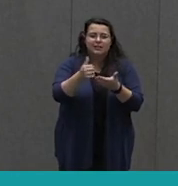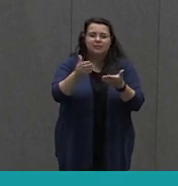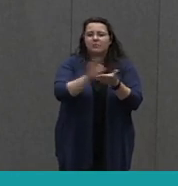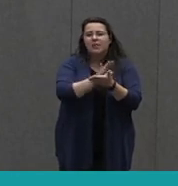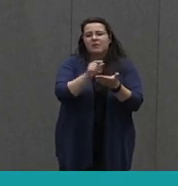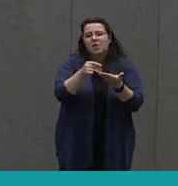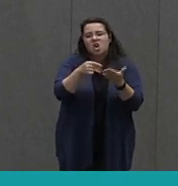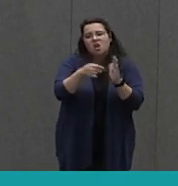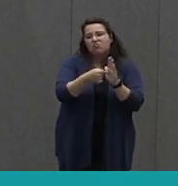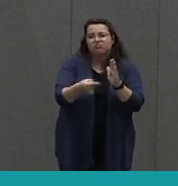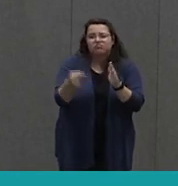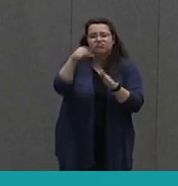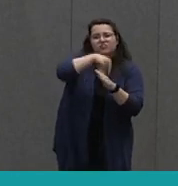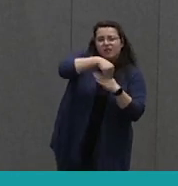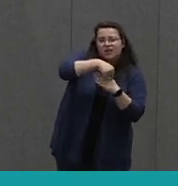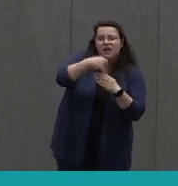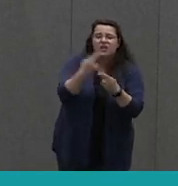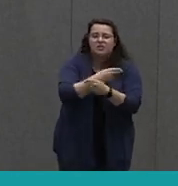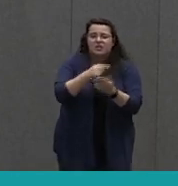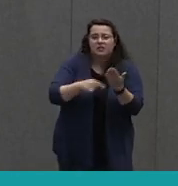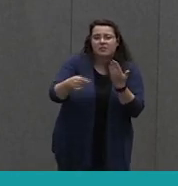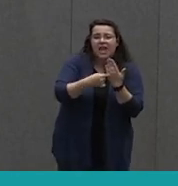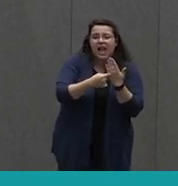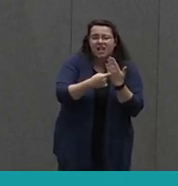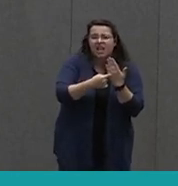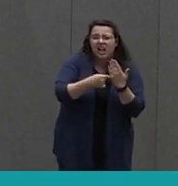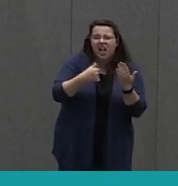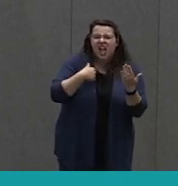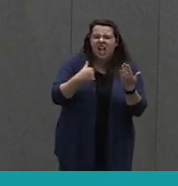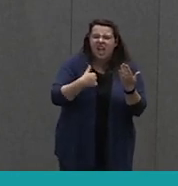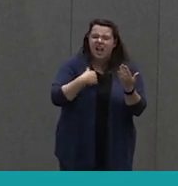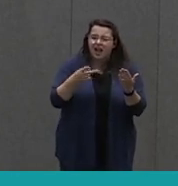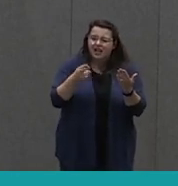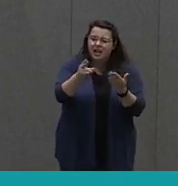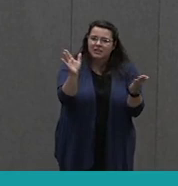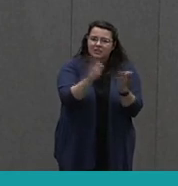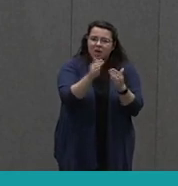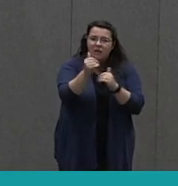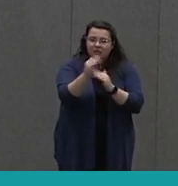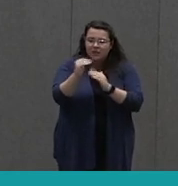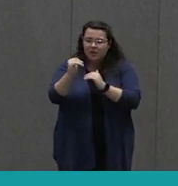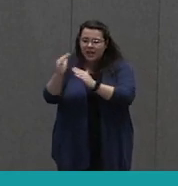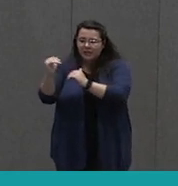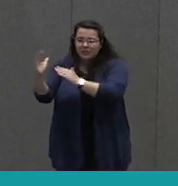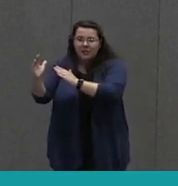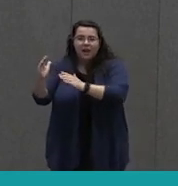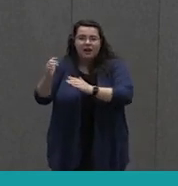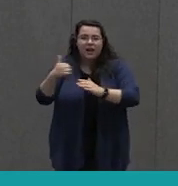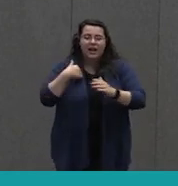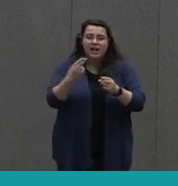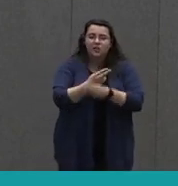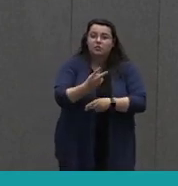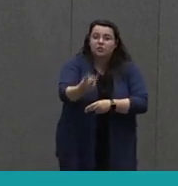adjectives that you find are things that describe something. They're not just tires, they're